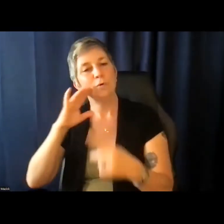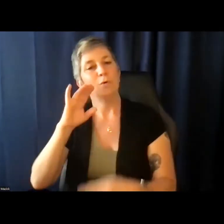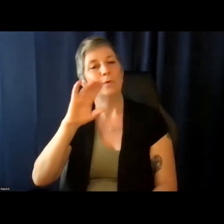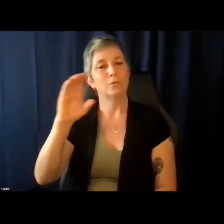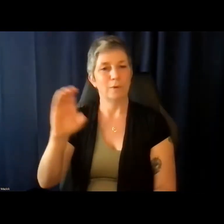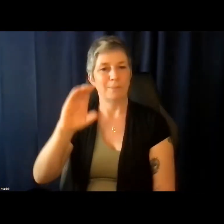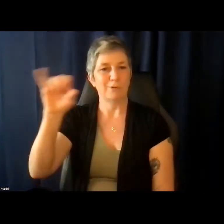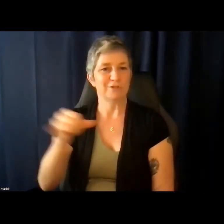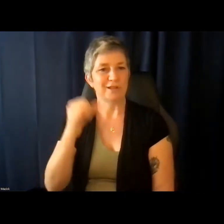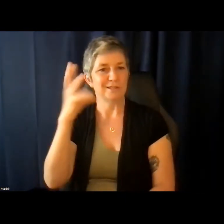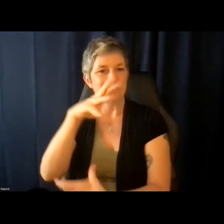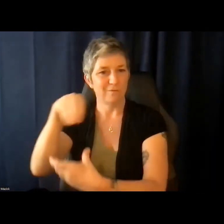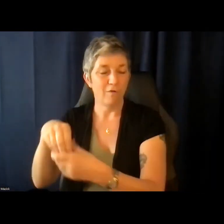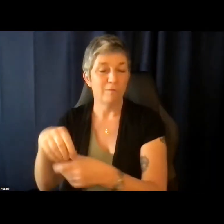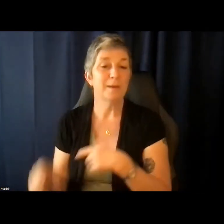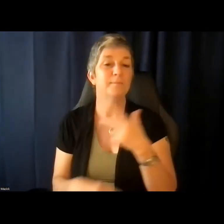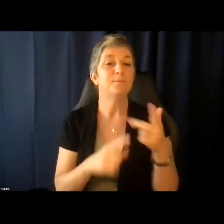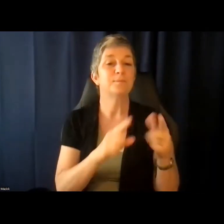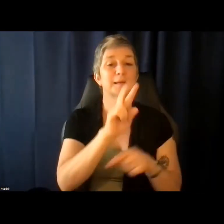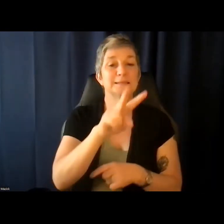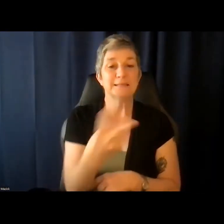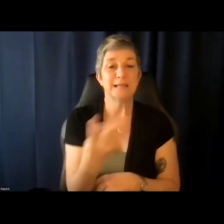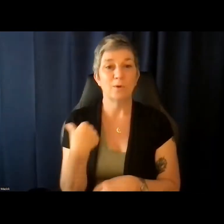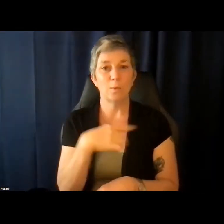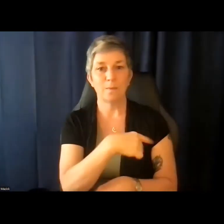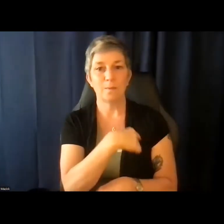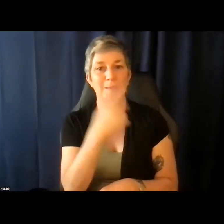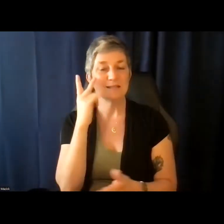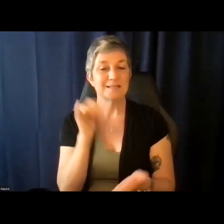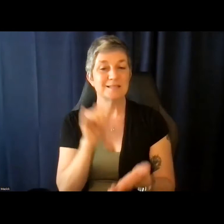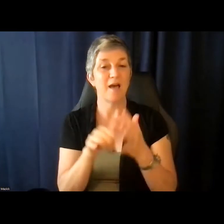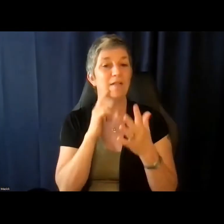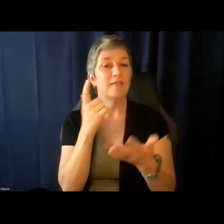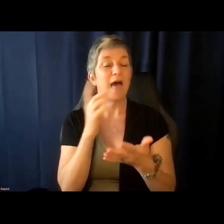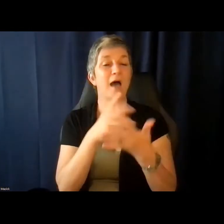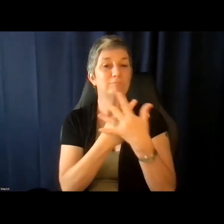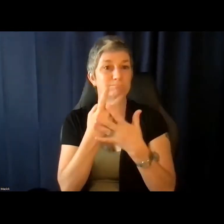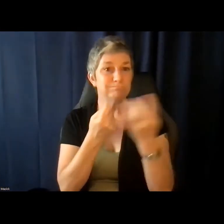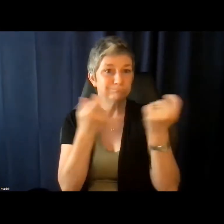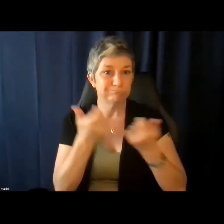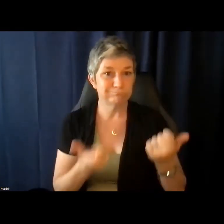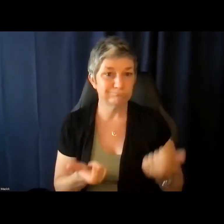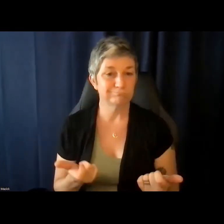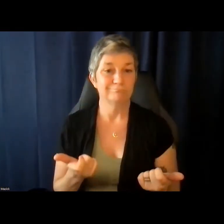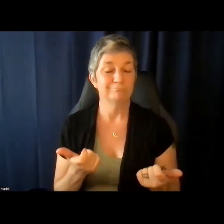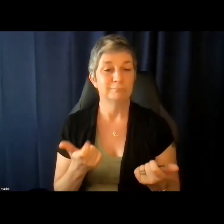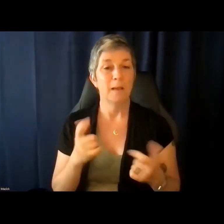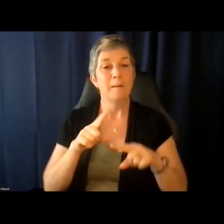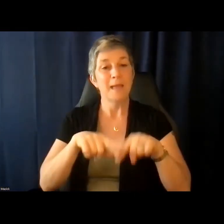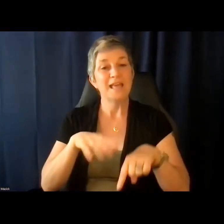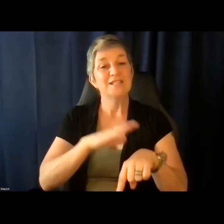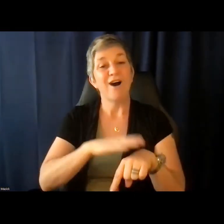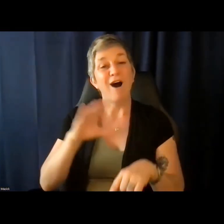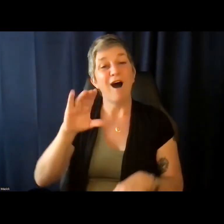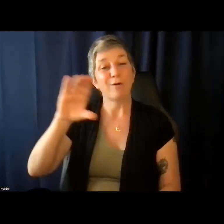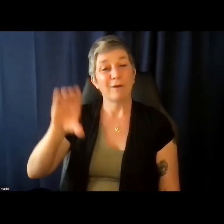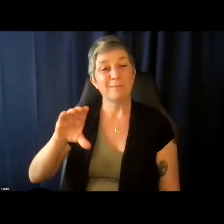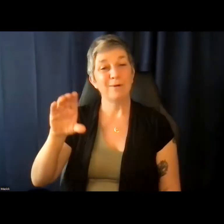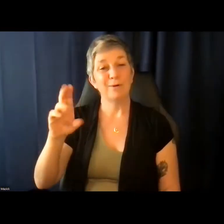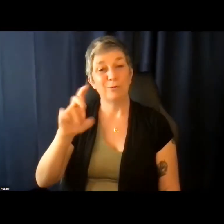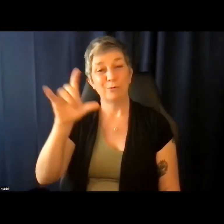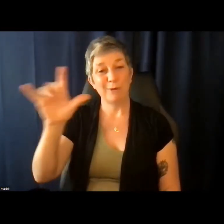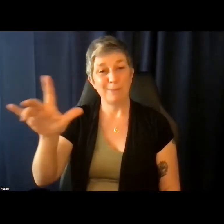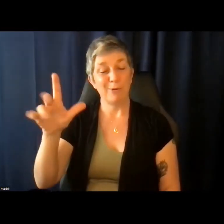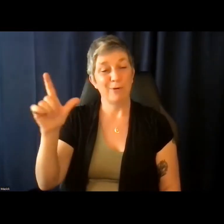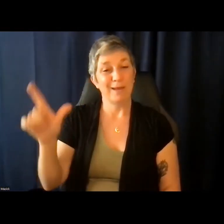we also found that broadly screening out people based on their criminal histories actually does not necessarily